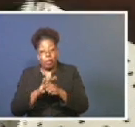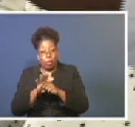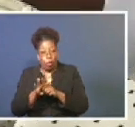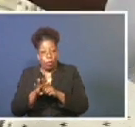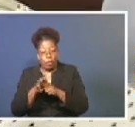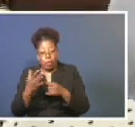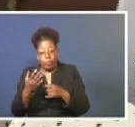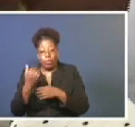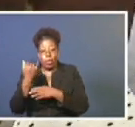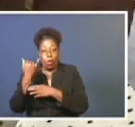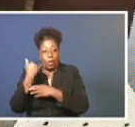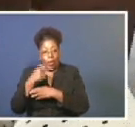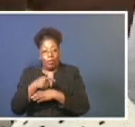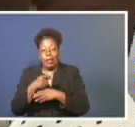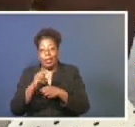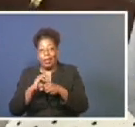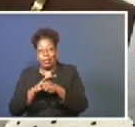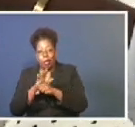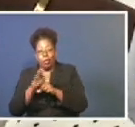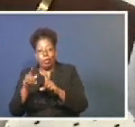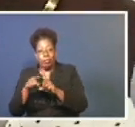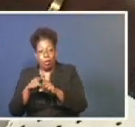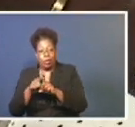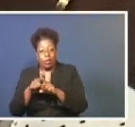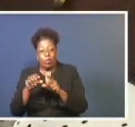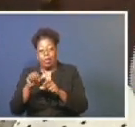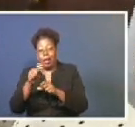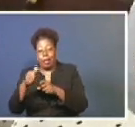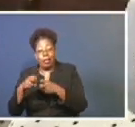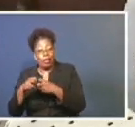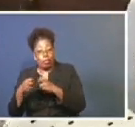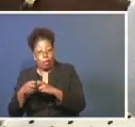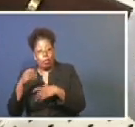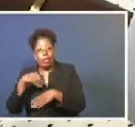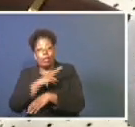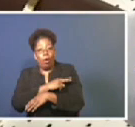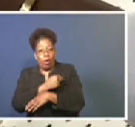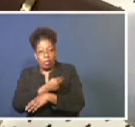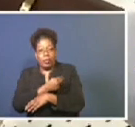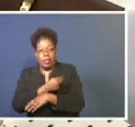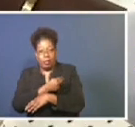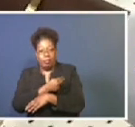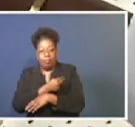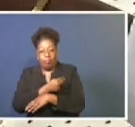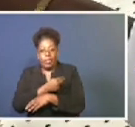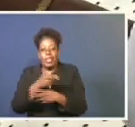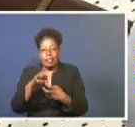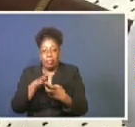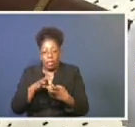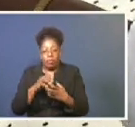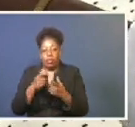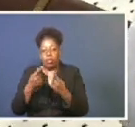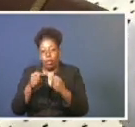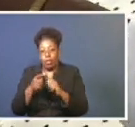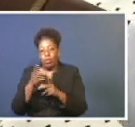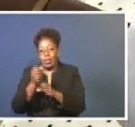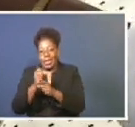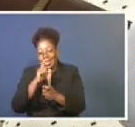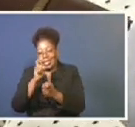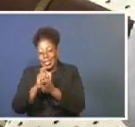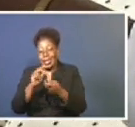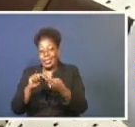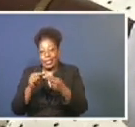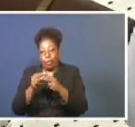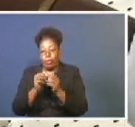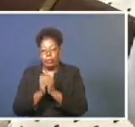or whether or not they are COVID positive with other complications in hospital. It's a cross-section, and we're trying to get the exact number.